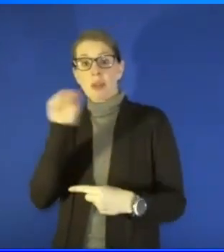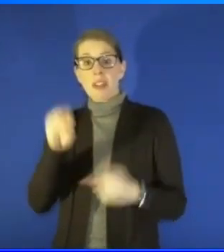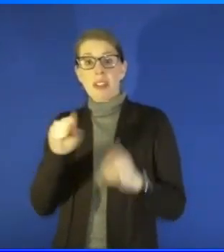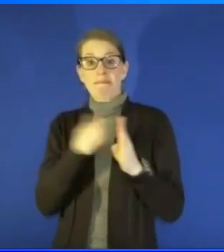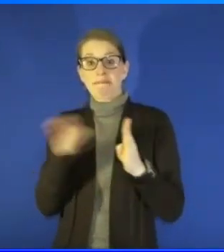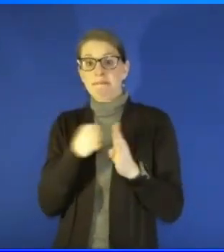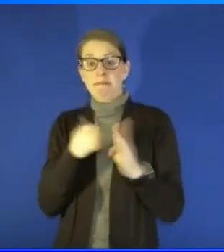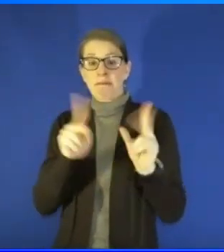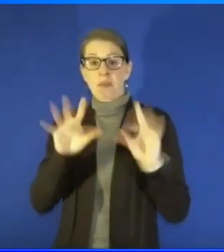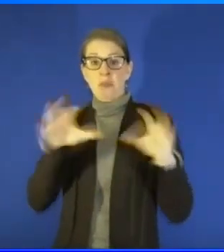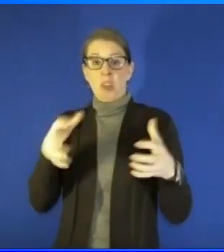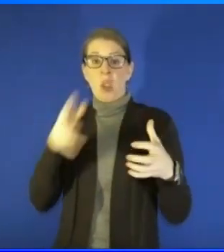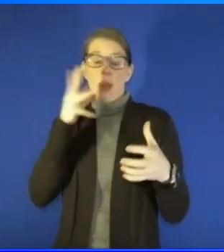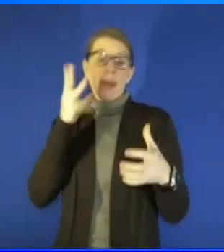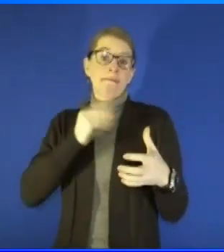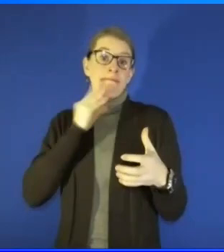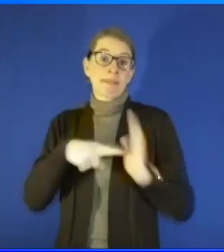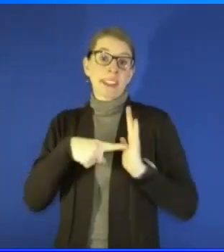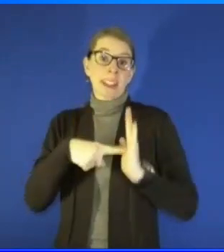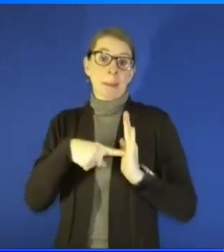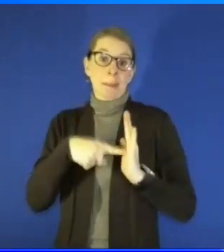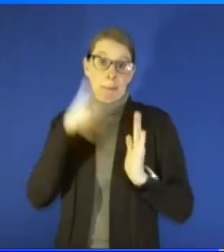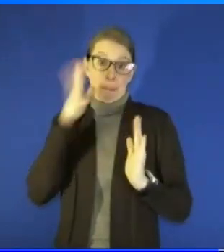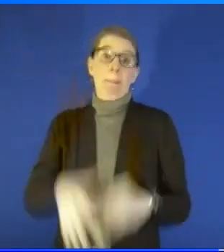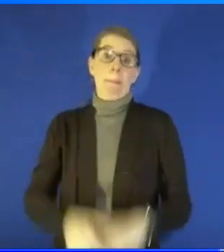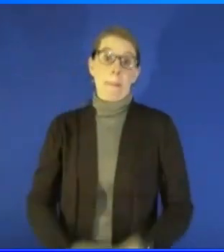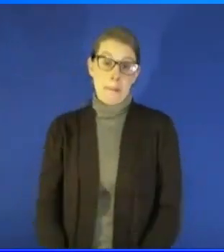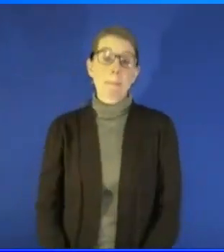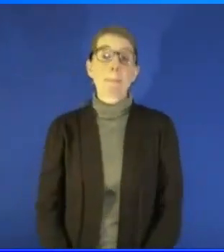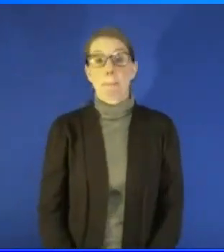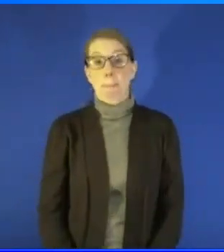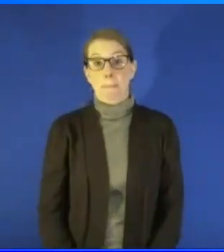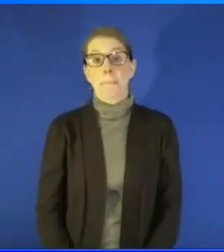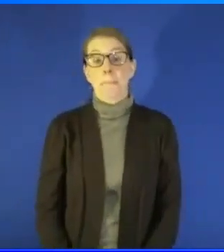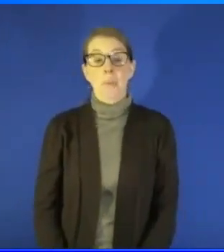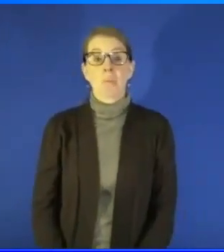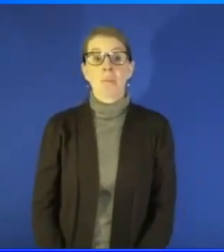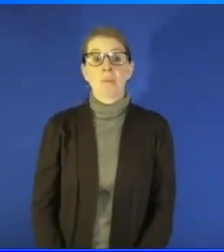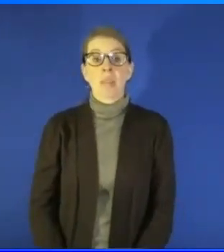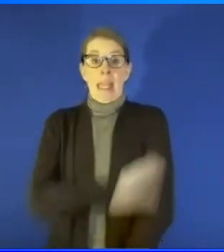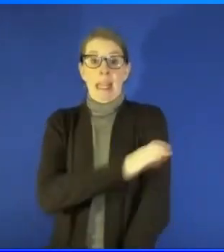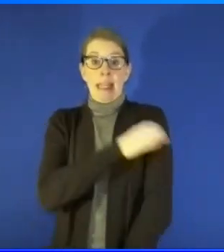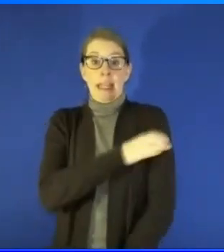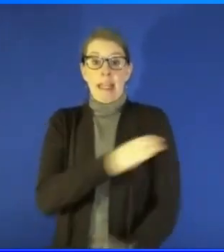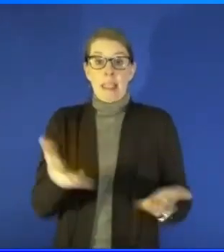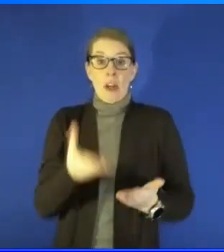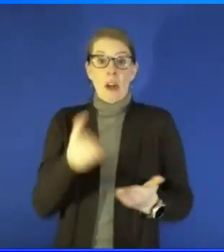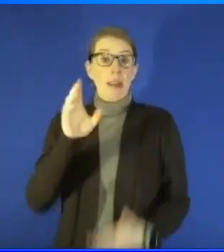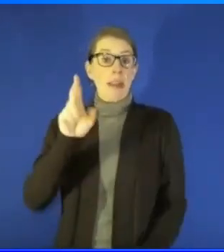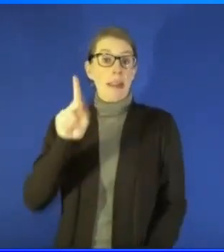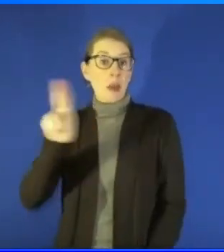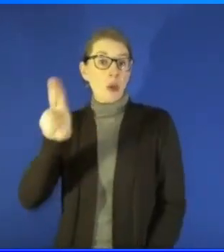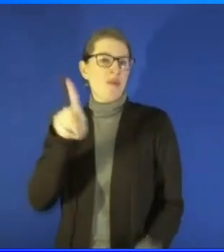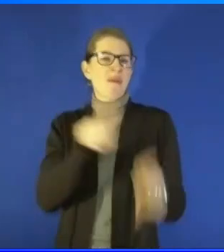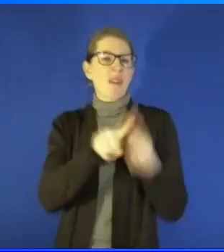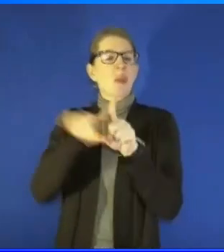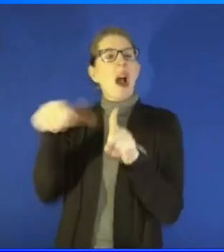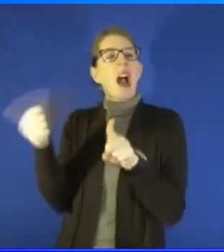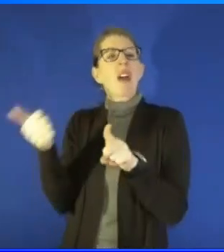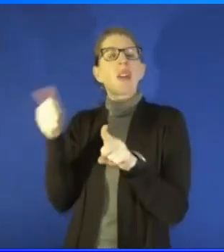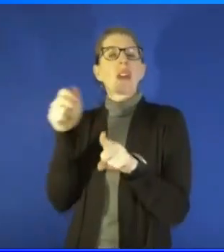experience these symptoms. And what we've seen in our clinic here at KU, as well as others across the